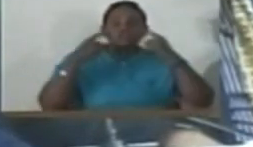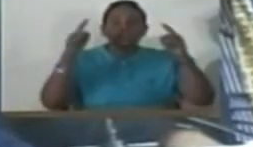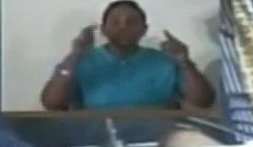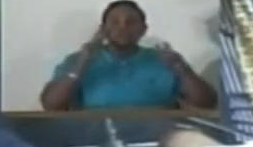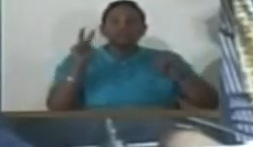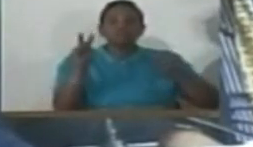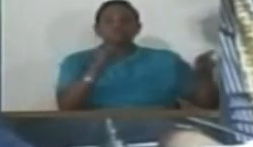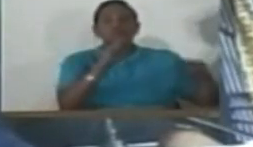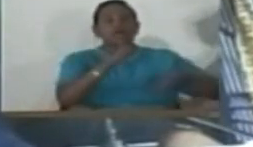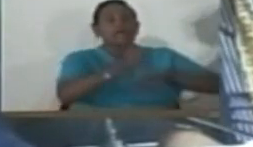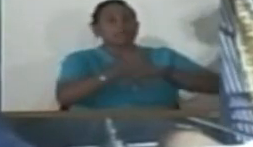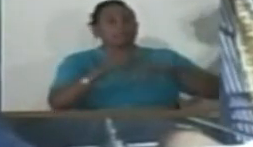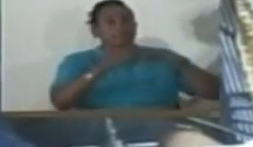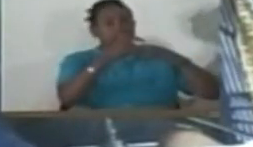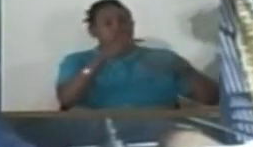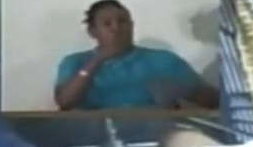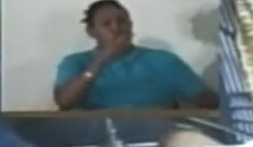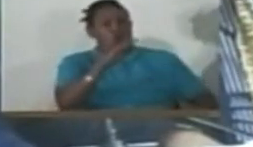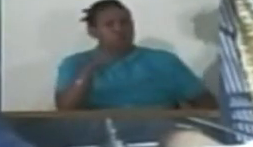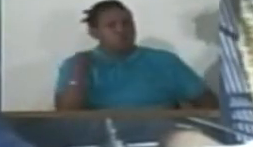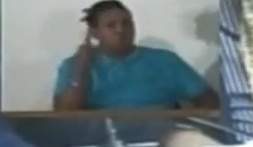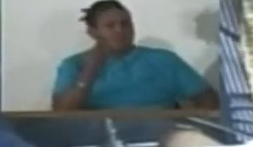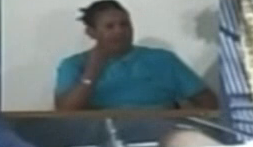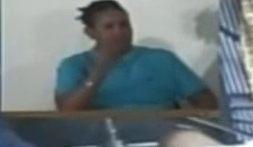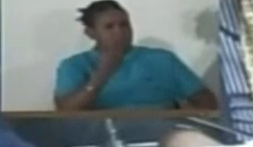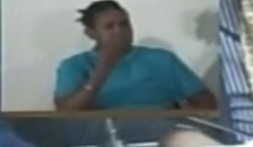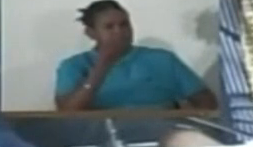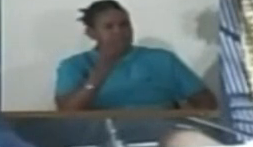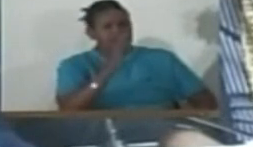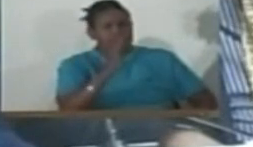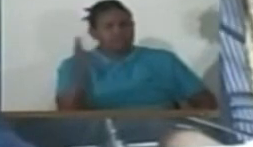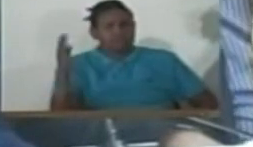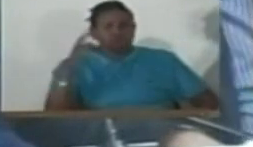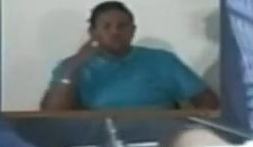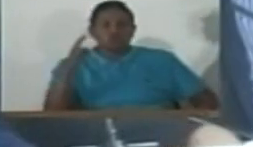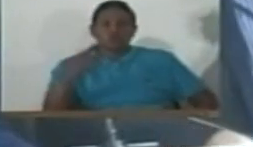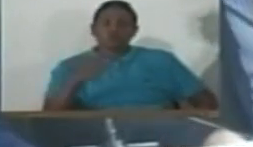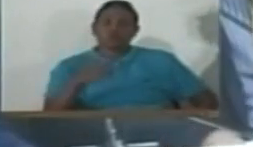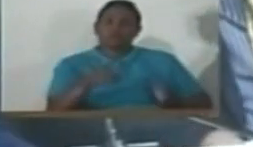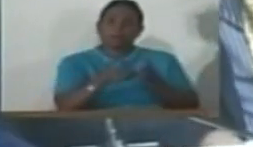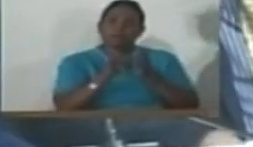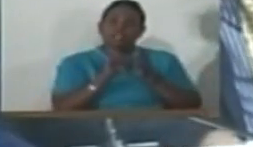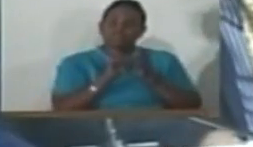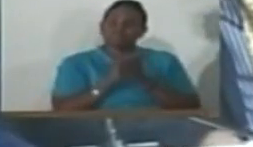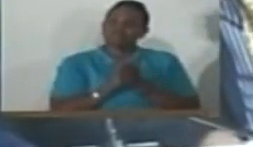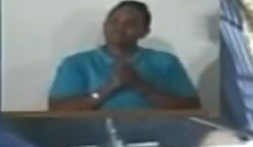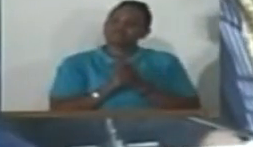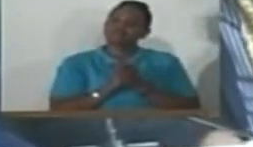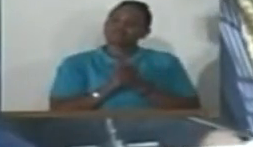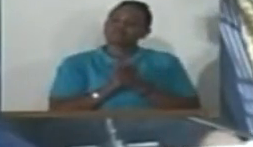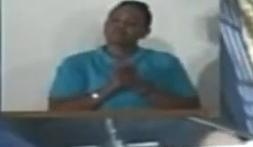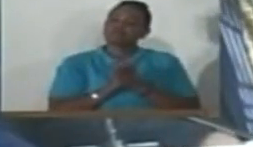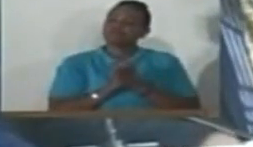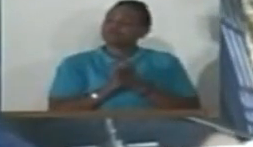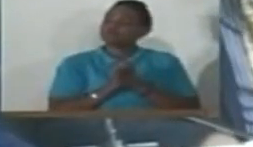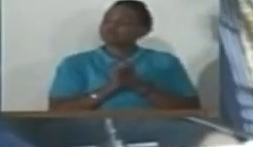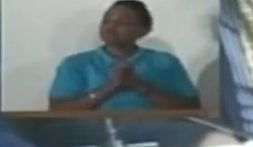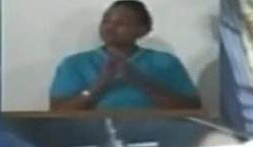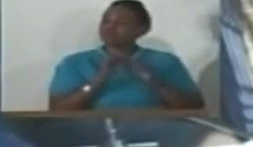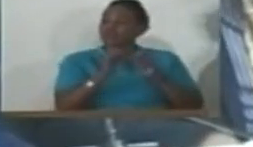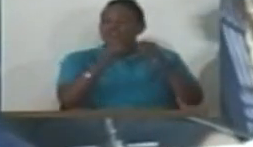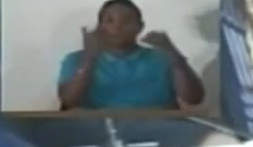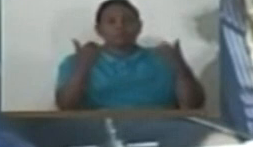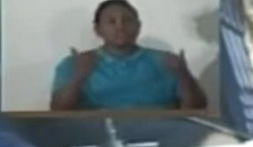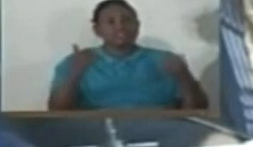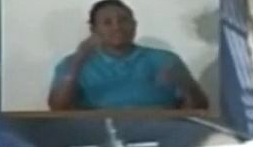the implementation of the hub so far has been quite impressive. Continuing modernization of the